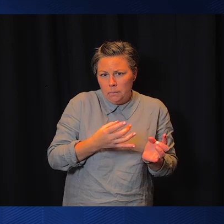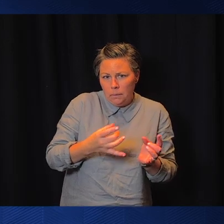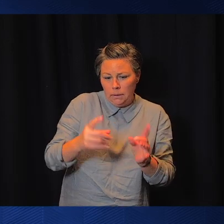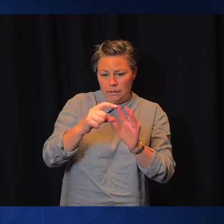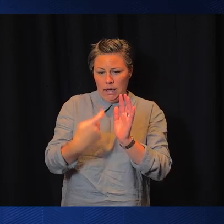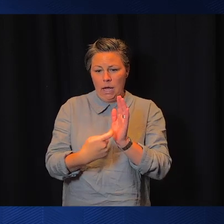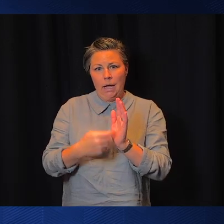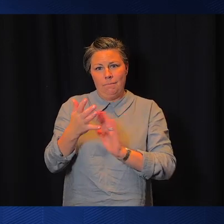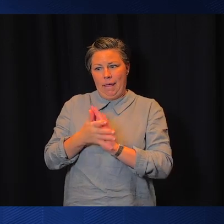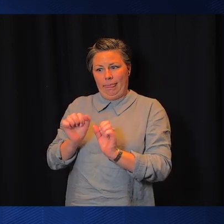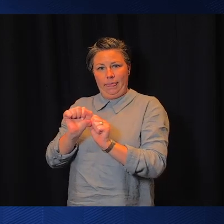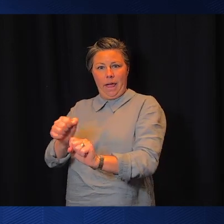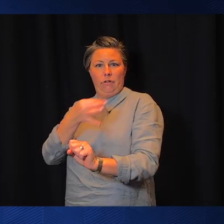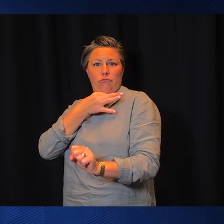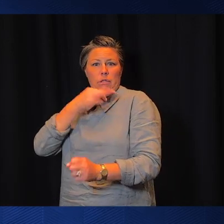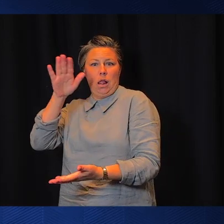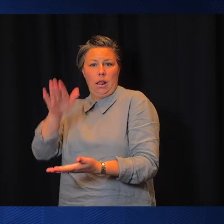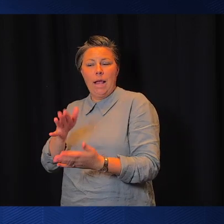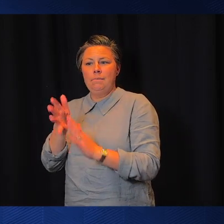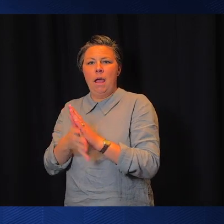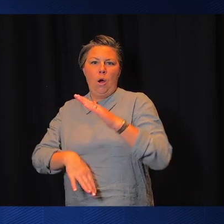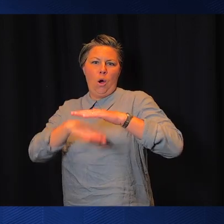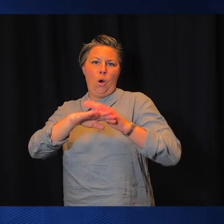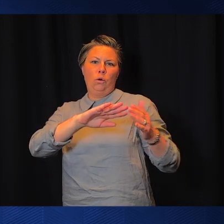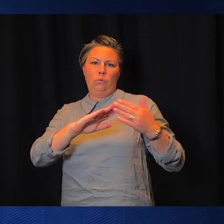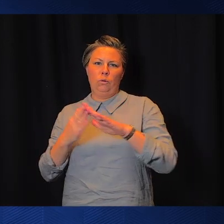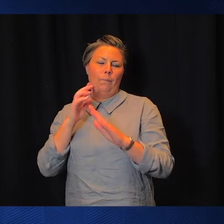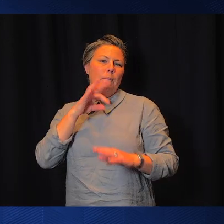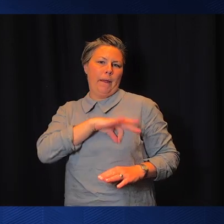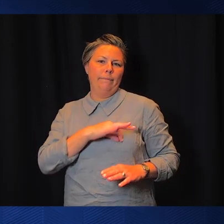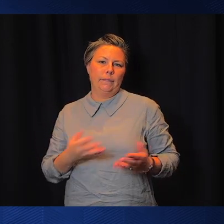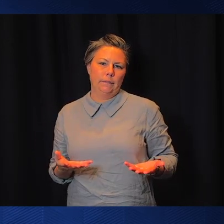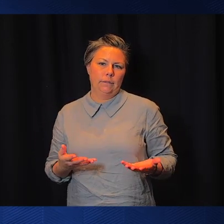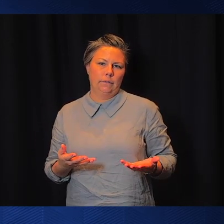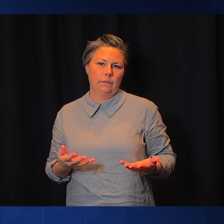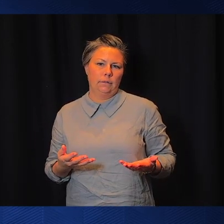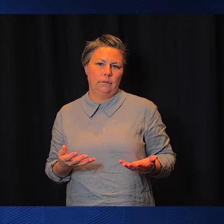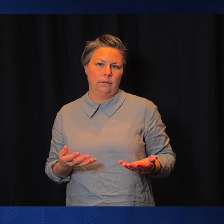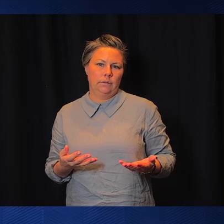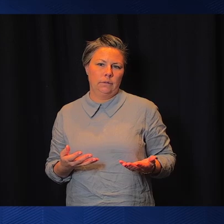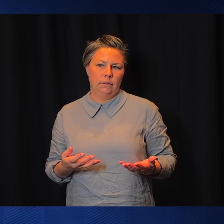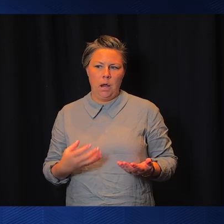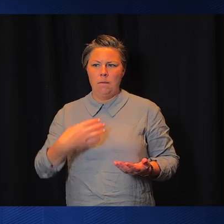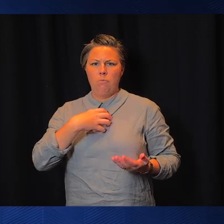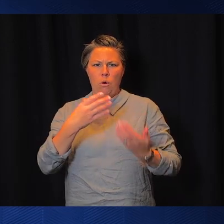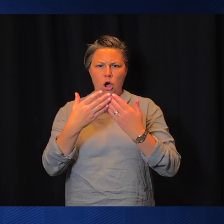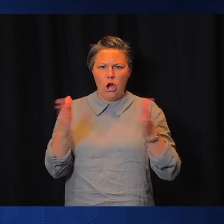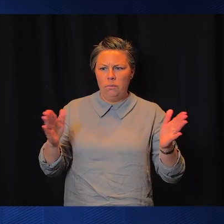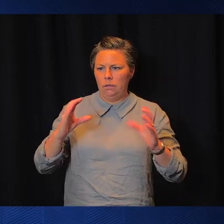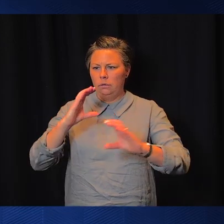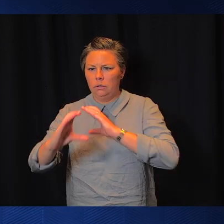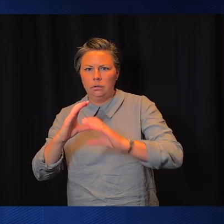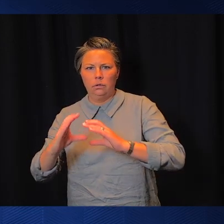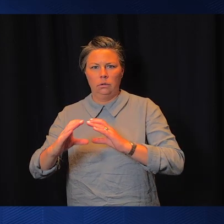reduced, and the whole community benefits from being more informed and prepared in